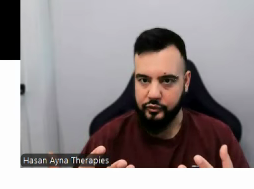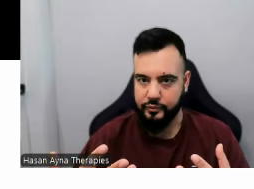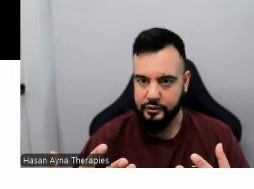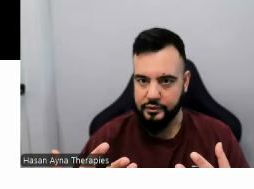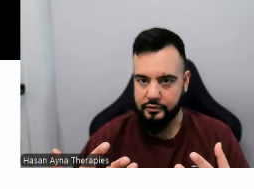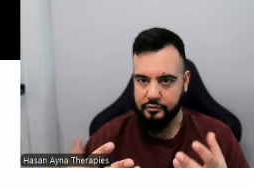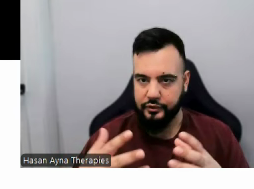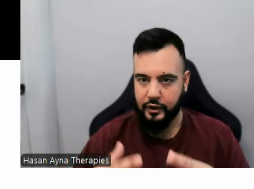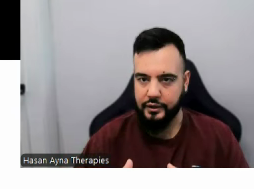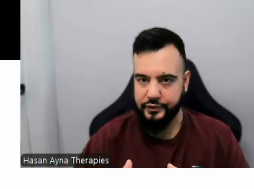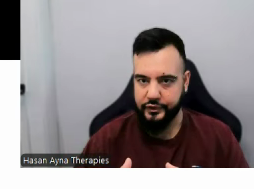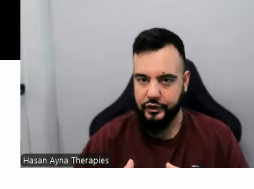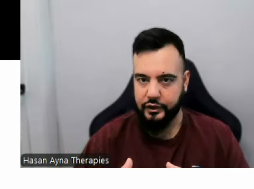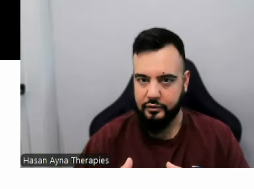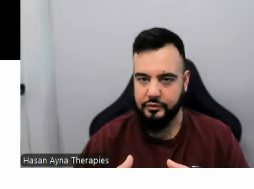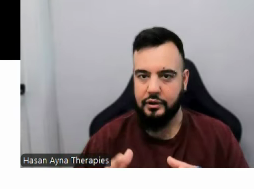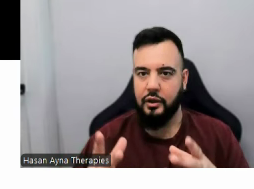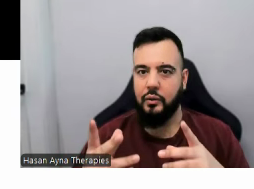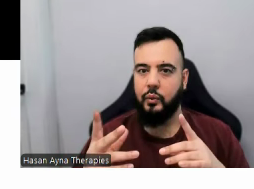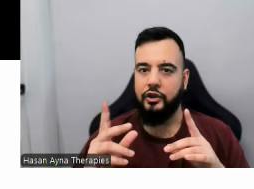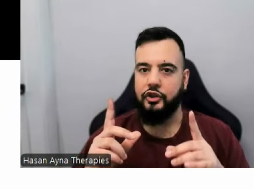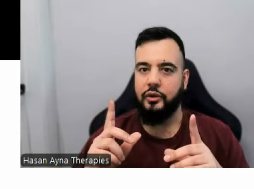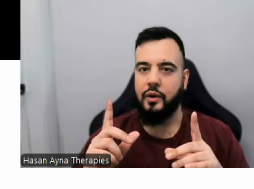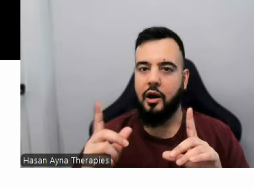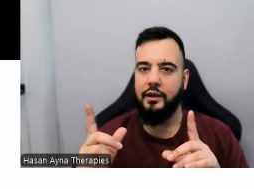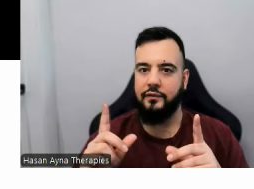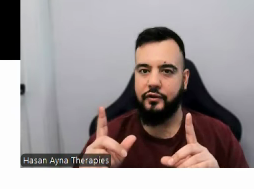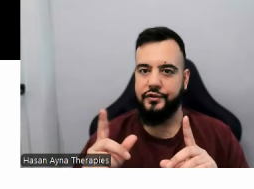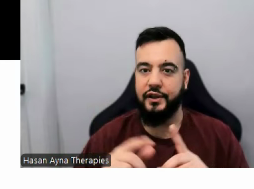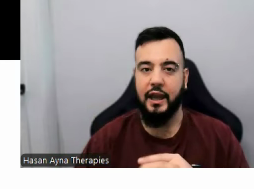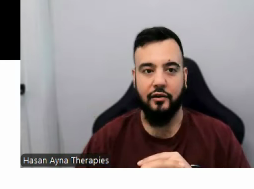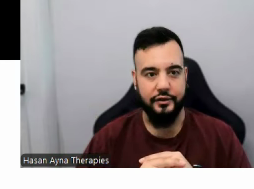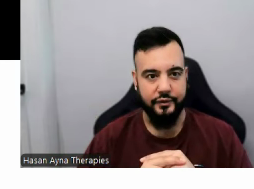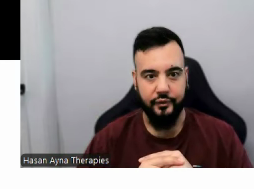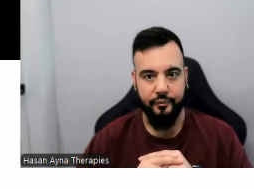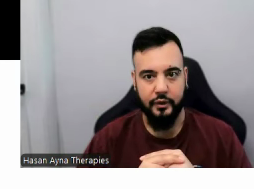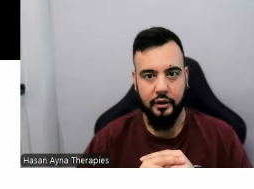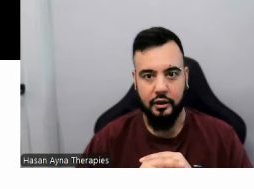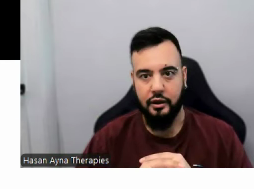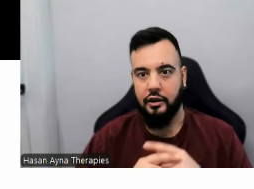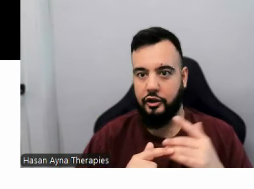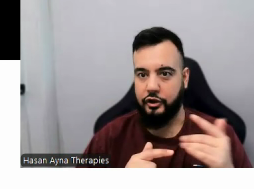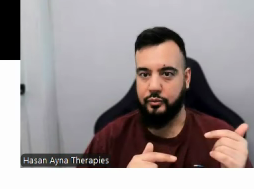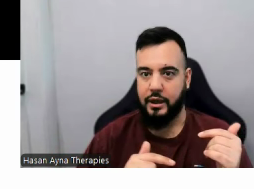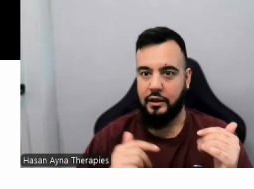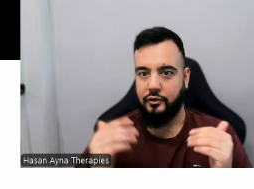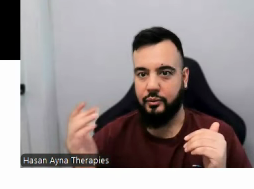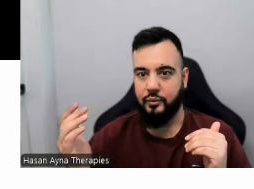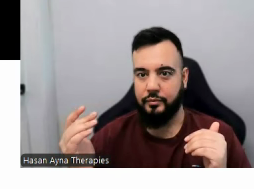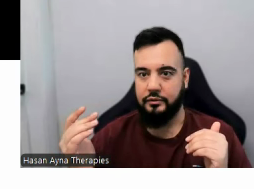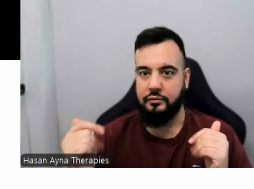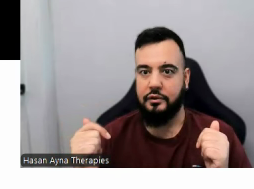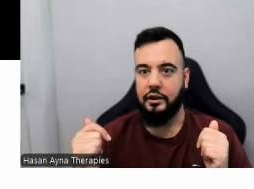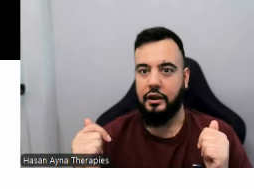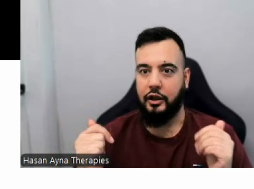Our head movements. So as I said earlier, we can show height difference in characters. A short man,